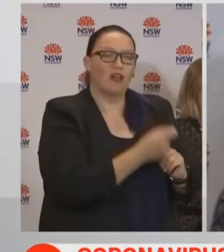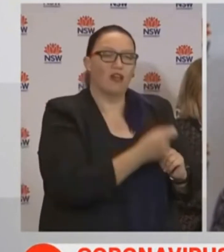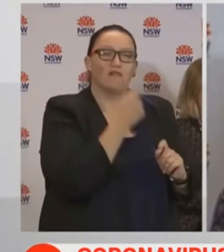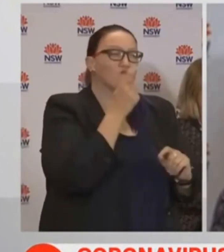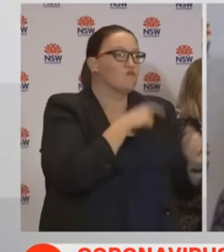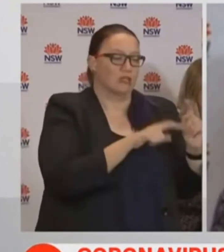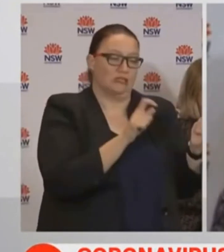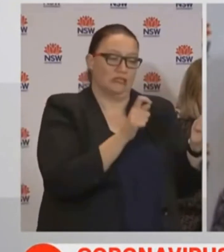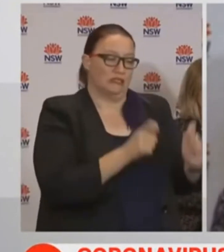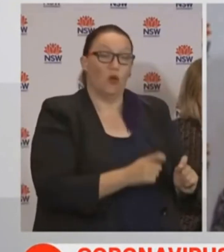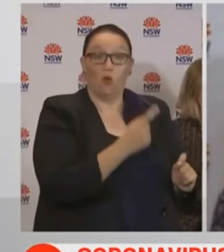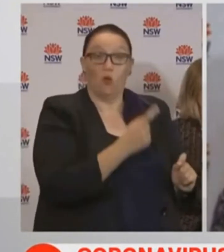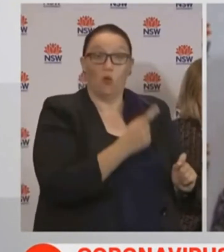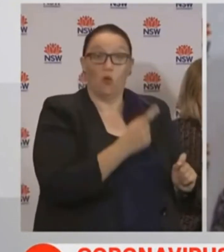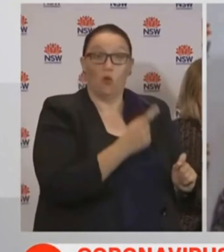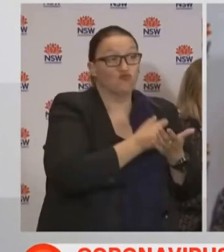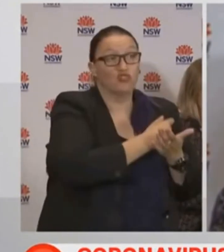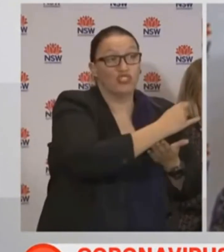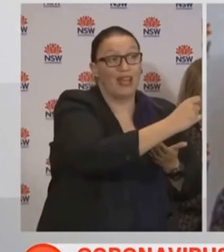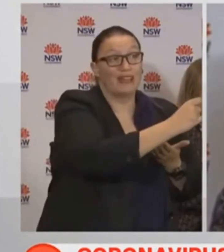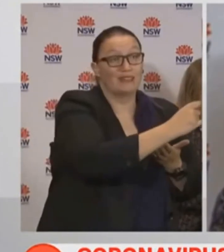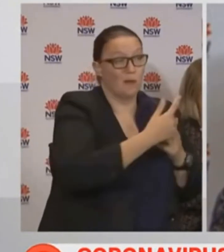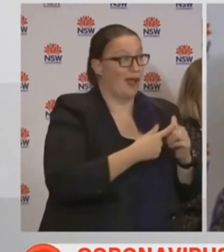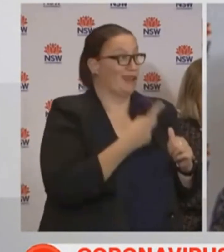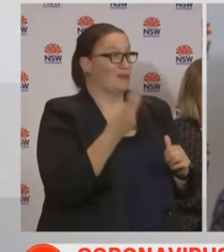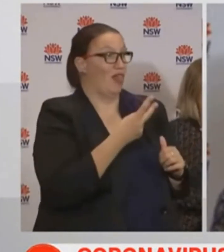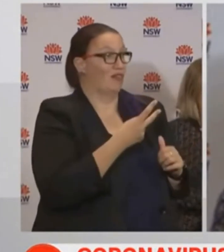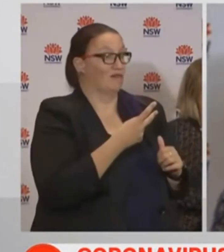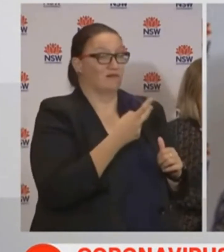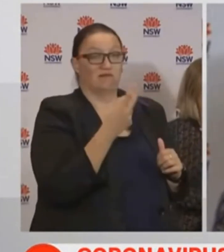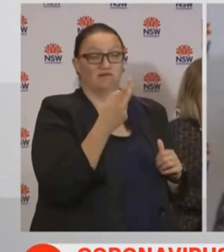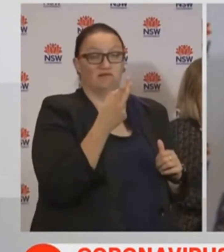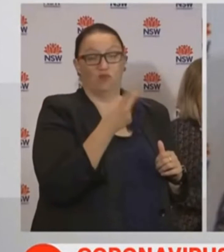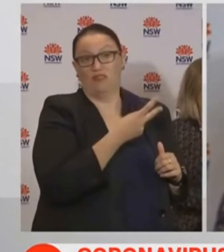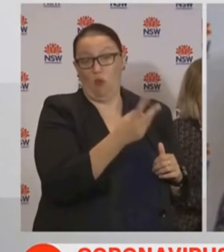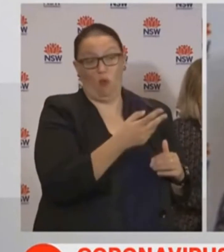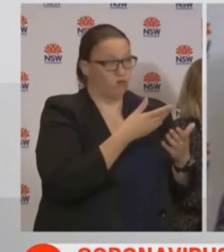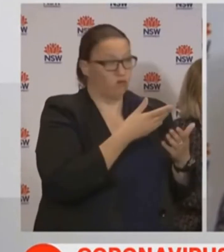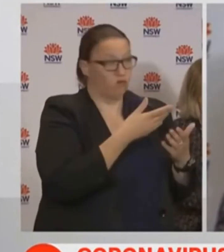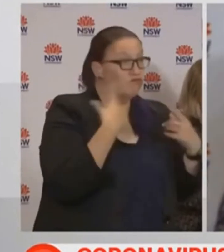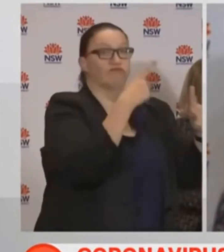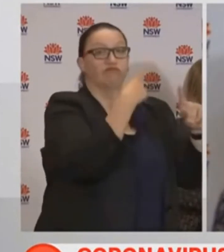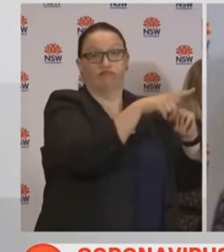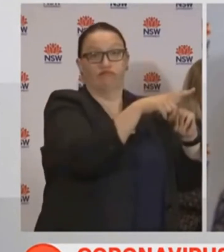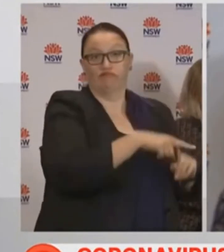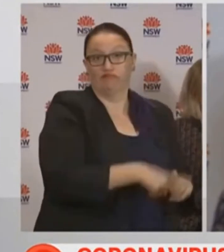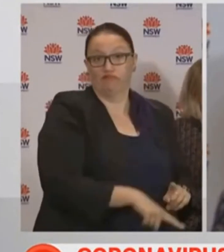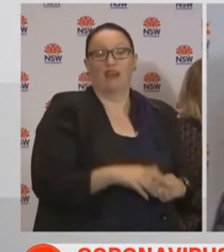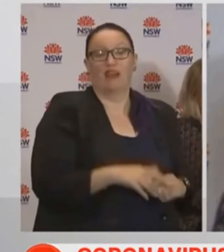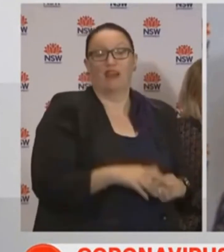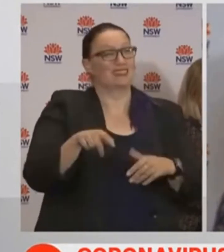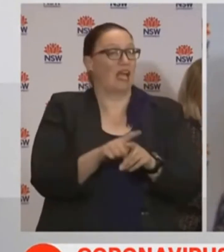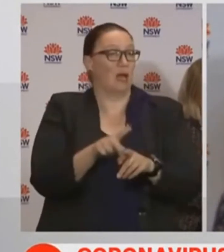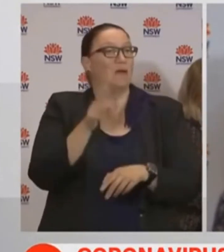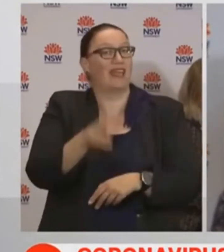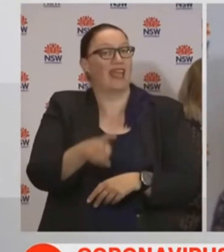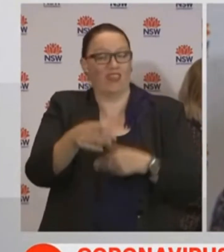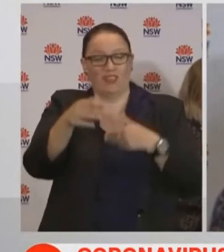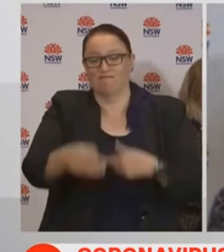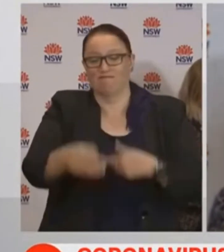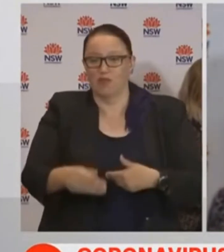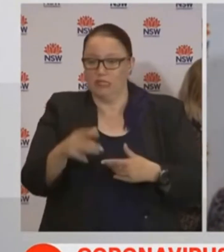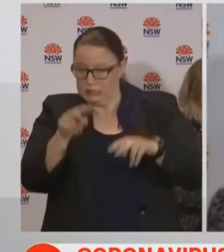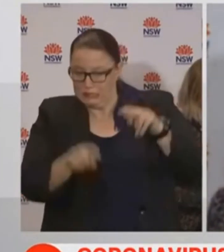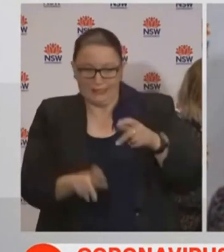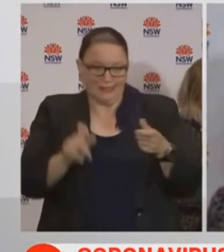approval process much more quickly than what they would have otherwise. And I'll let Minister Stokes go through that detail. And I also want to